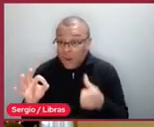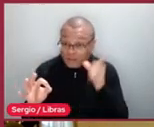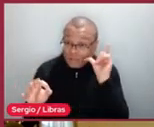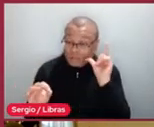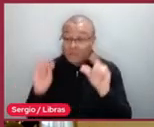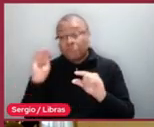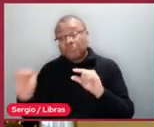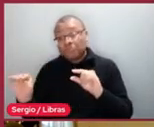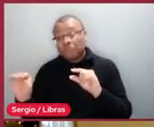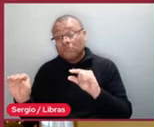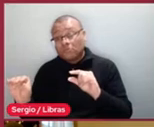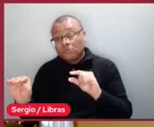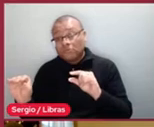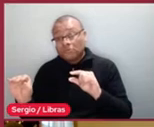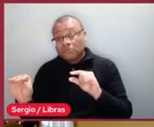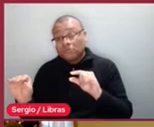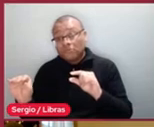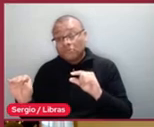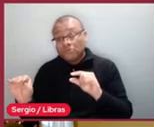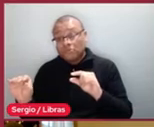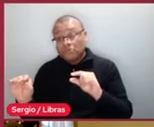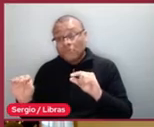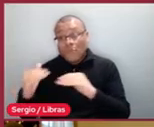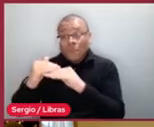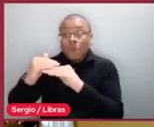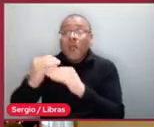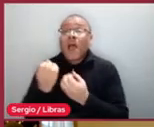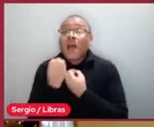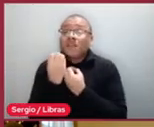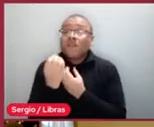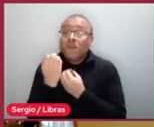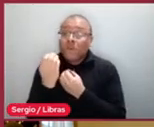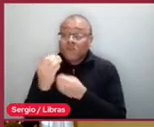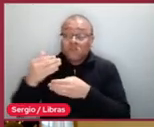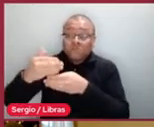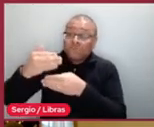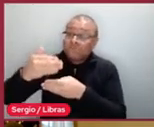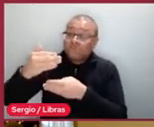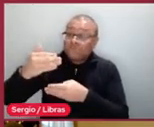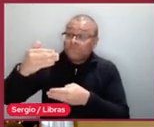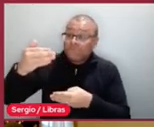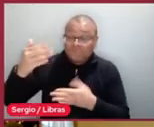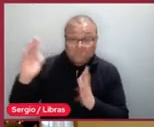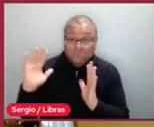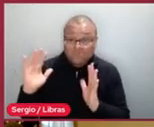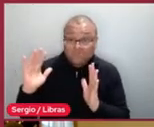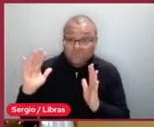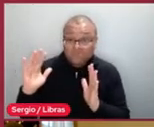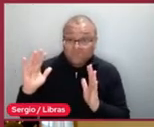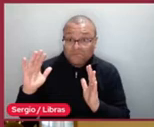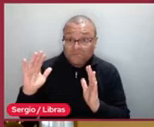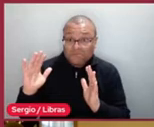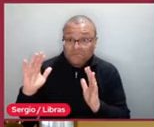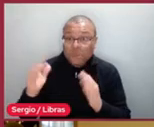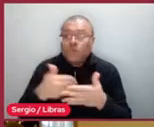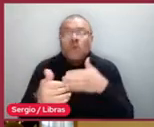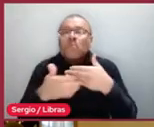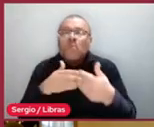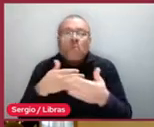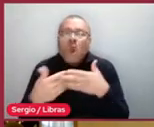I query 3 line items and see that he made 3 purchases of 10 money, whatever.